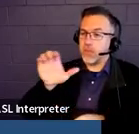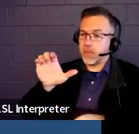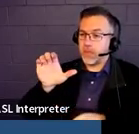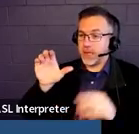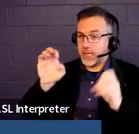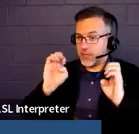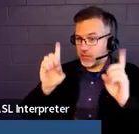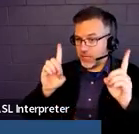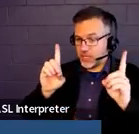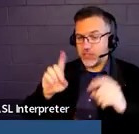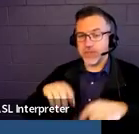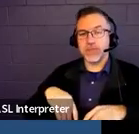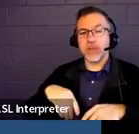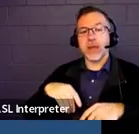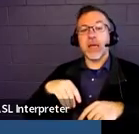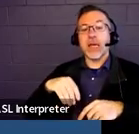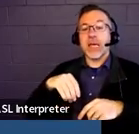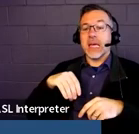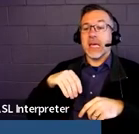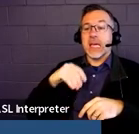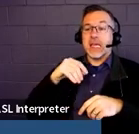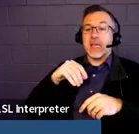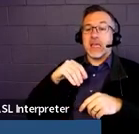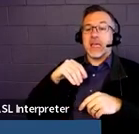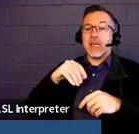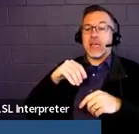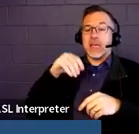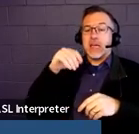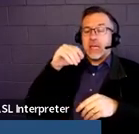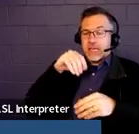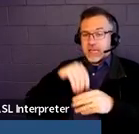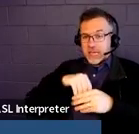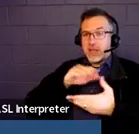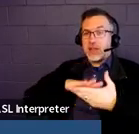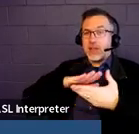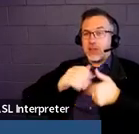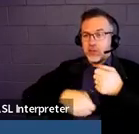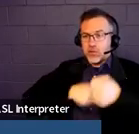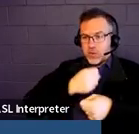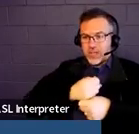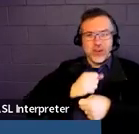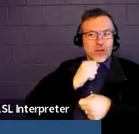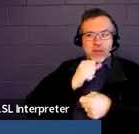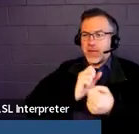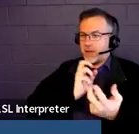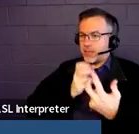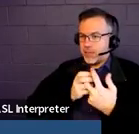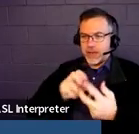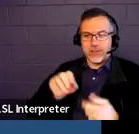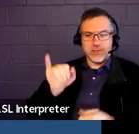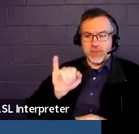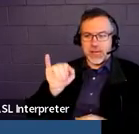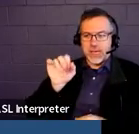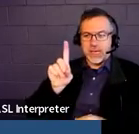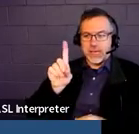the student turns 20, is inconsistent with IDEA. And that was based on